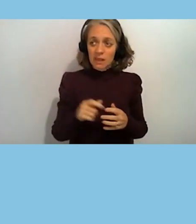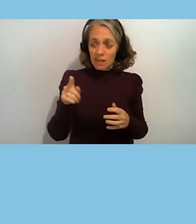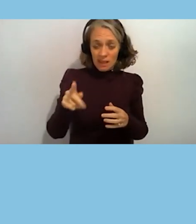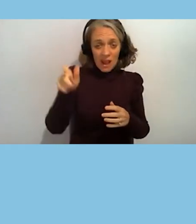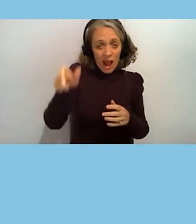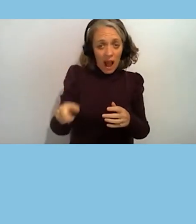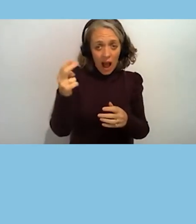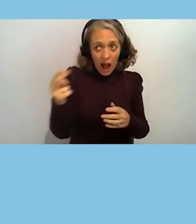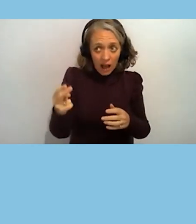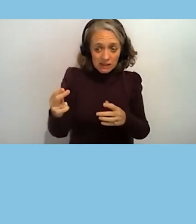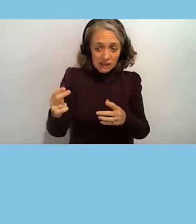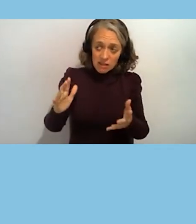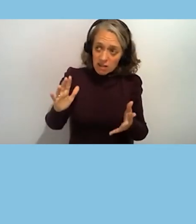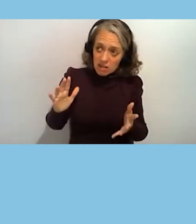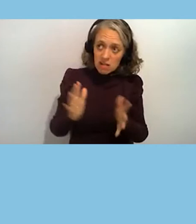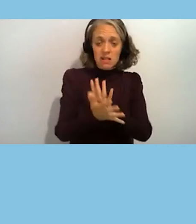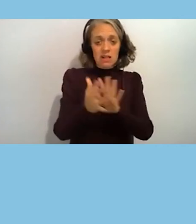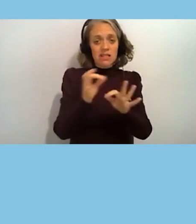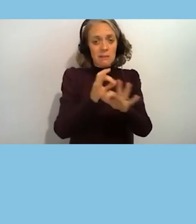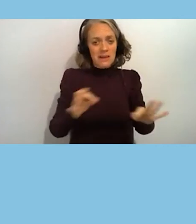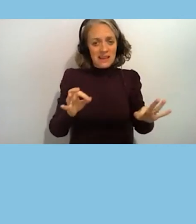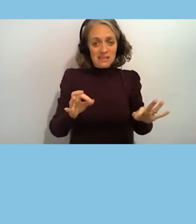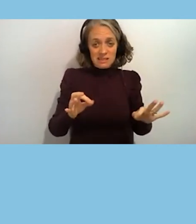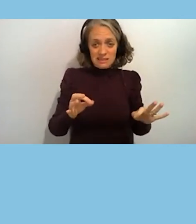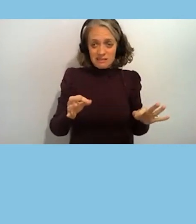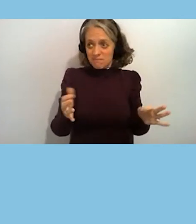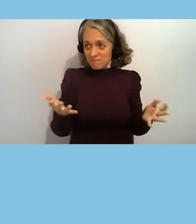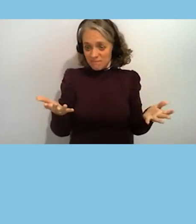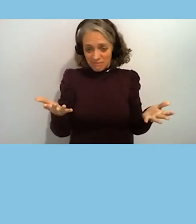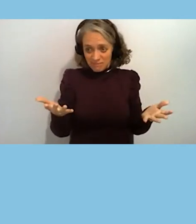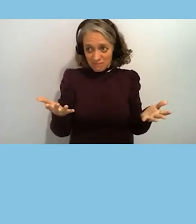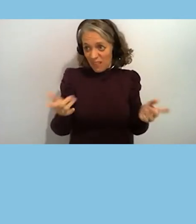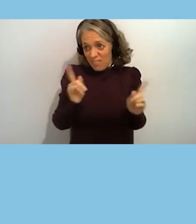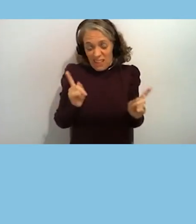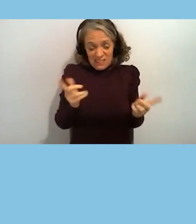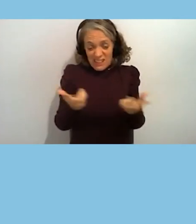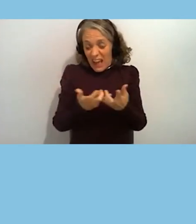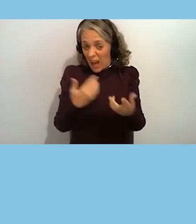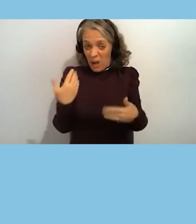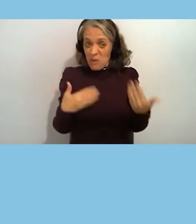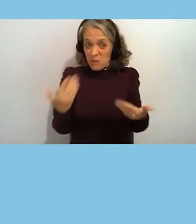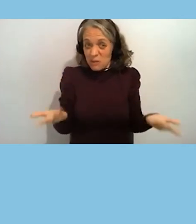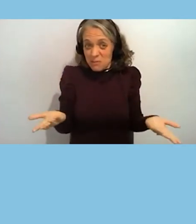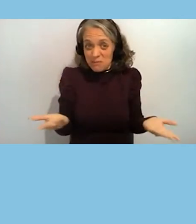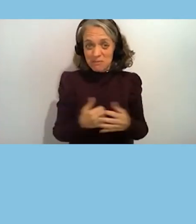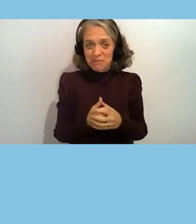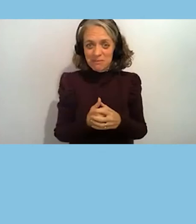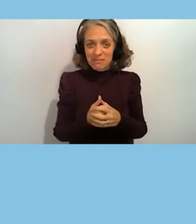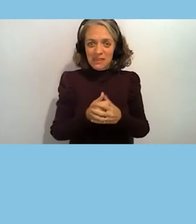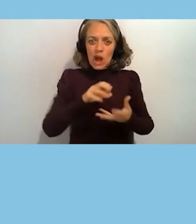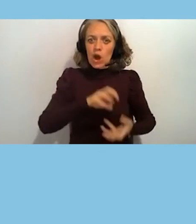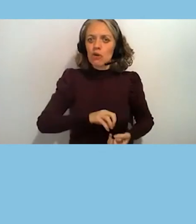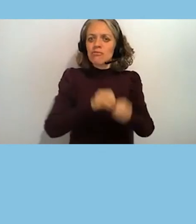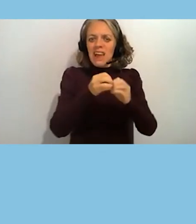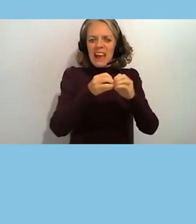the peace found in the sensual certainty. This is just the way things are. Creators